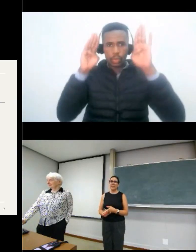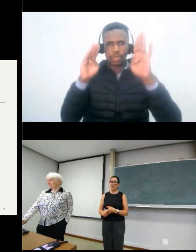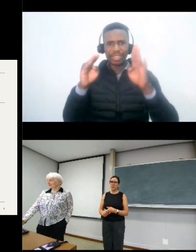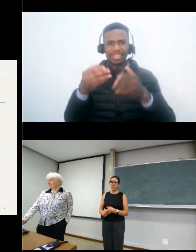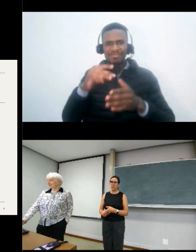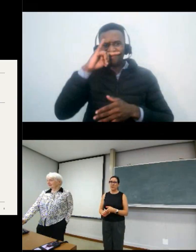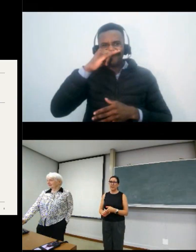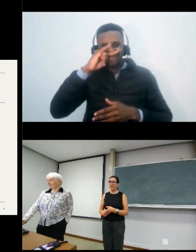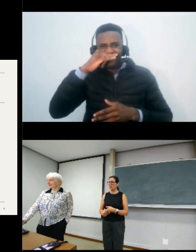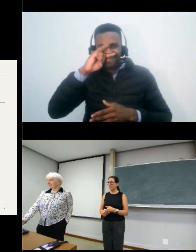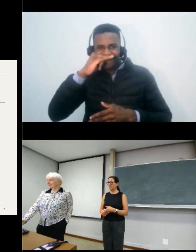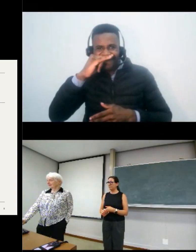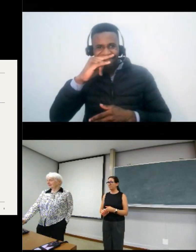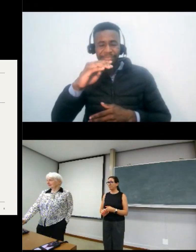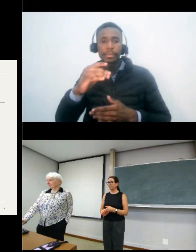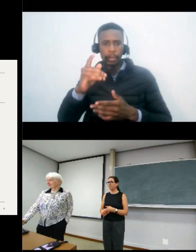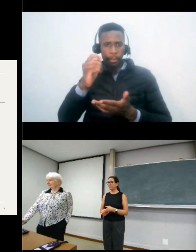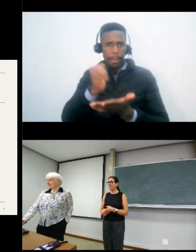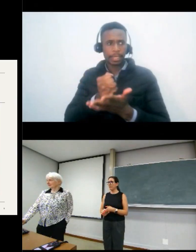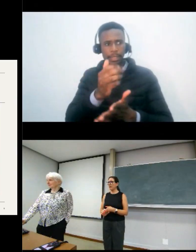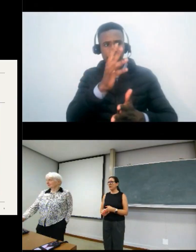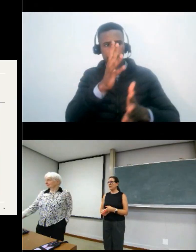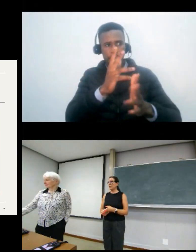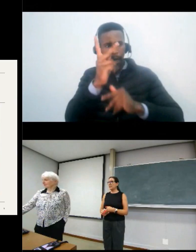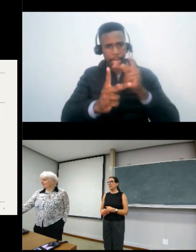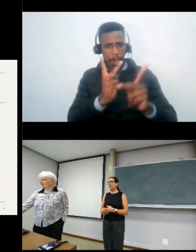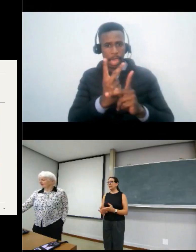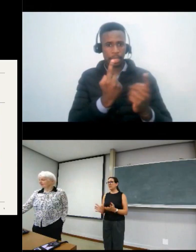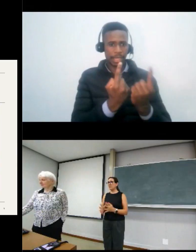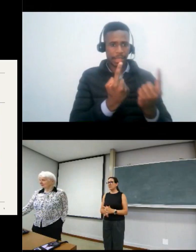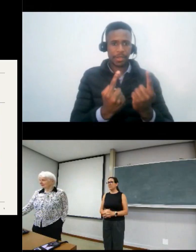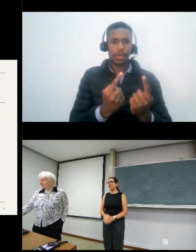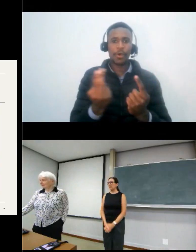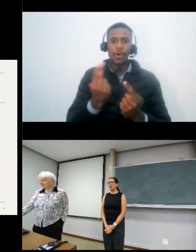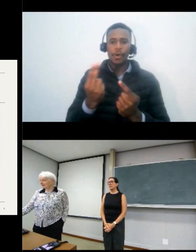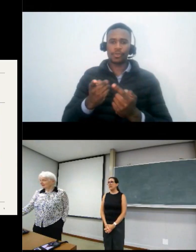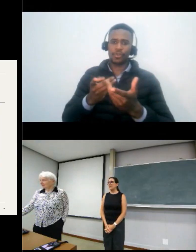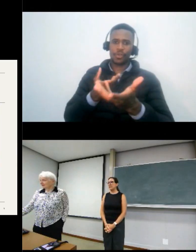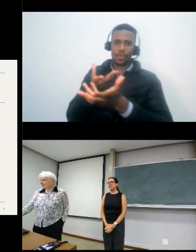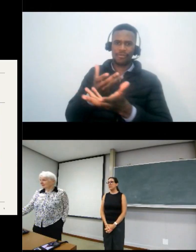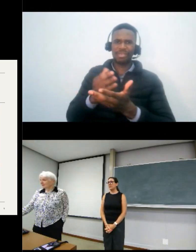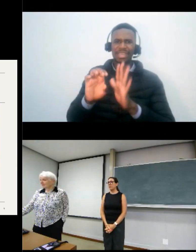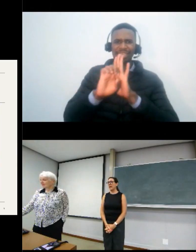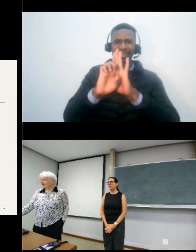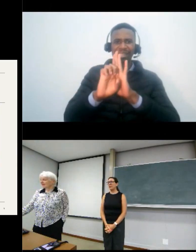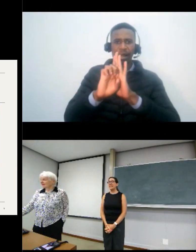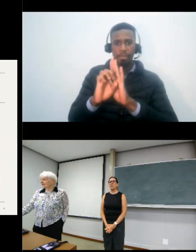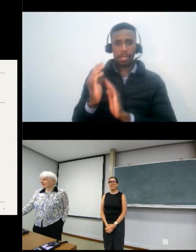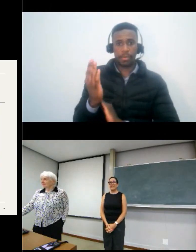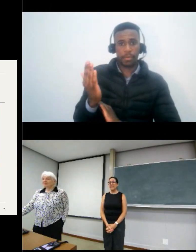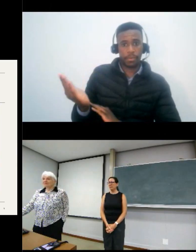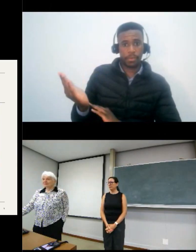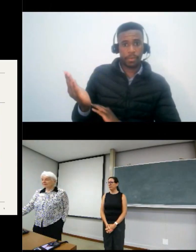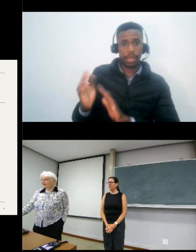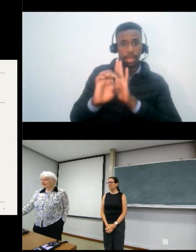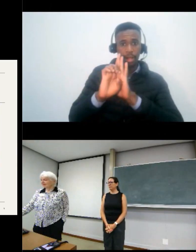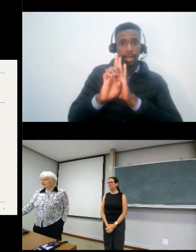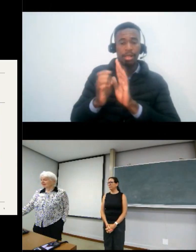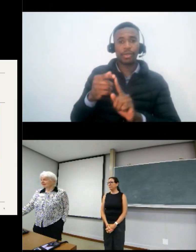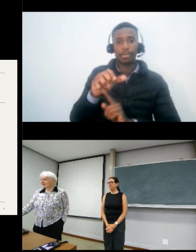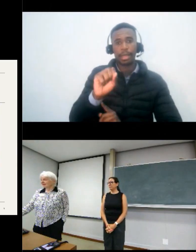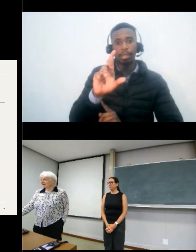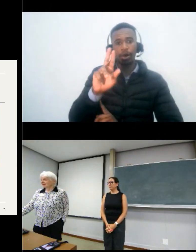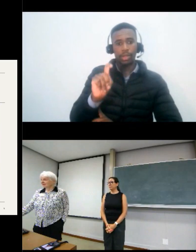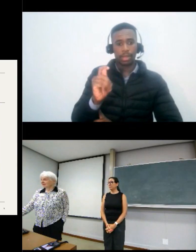to have conversations with each other. So here are some example sentences from our SRT.